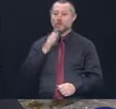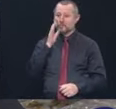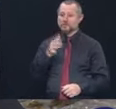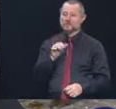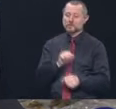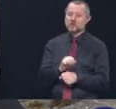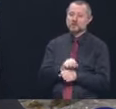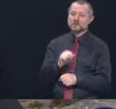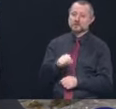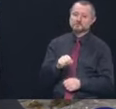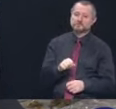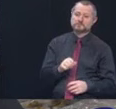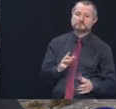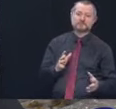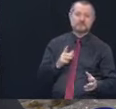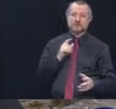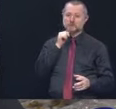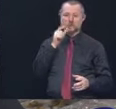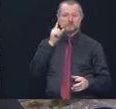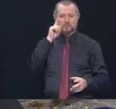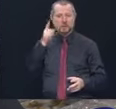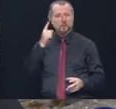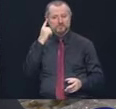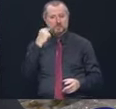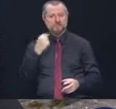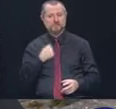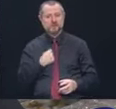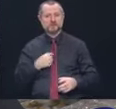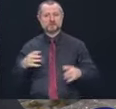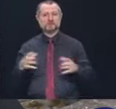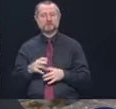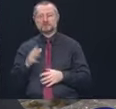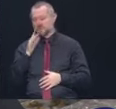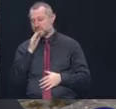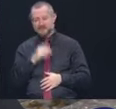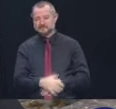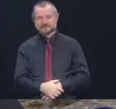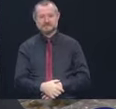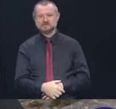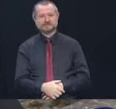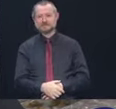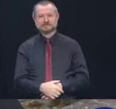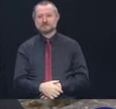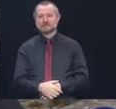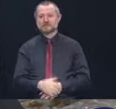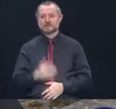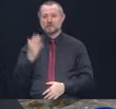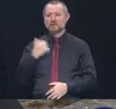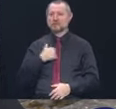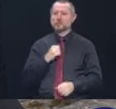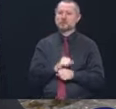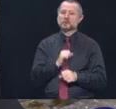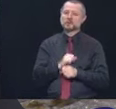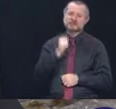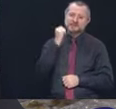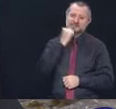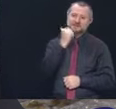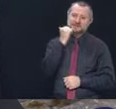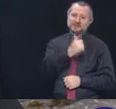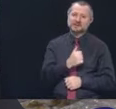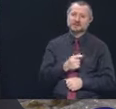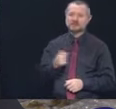not smart for me to be with my mother because I'm working. With a senior